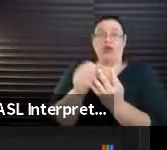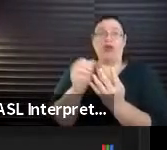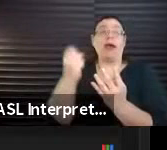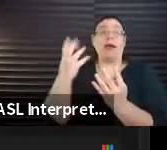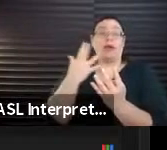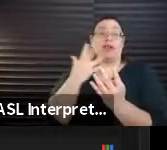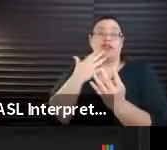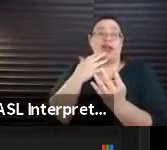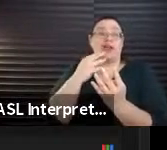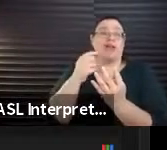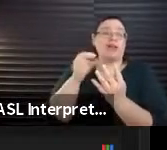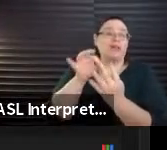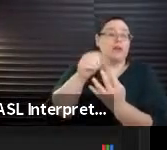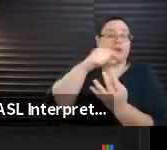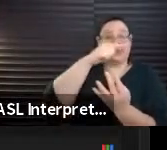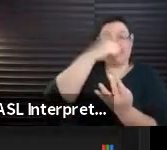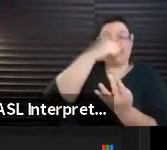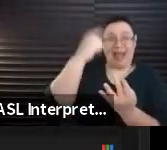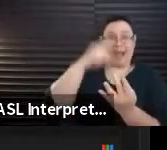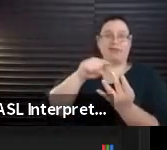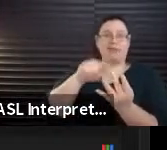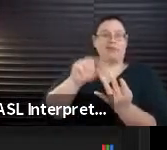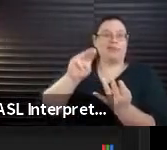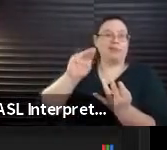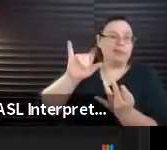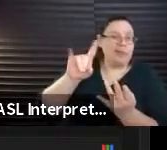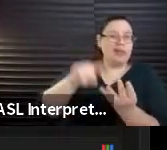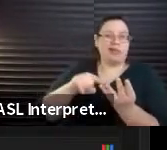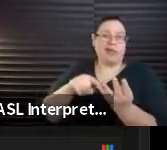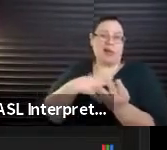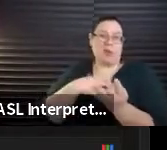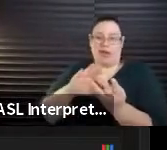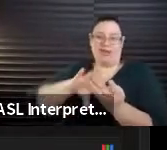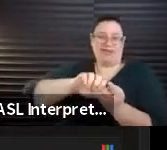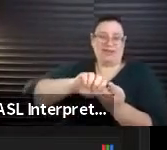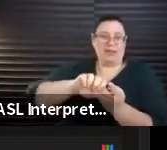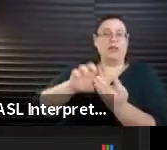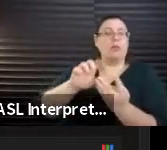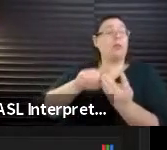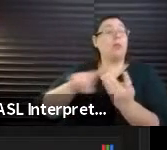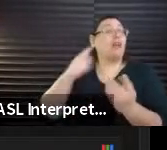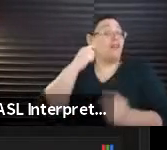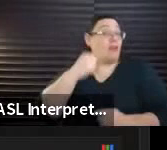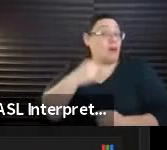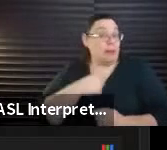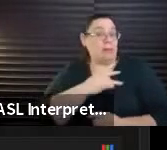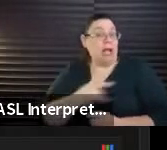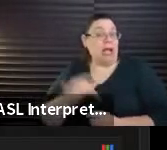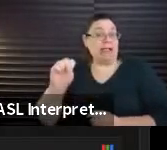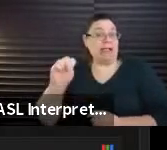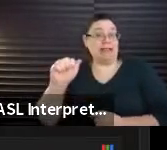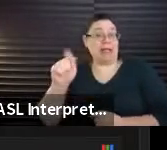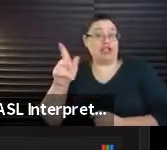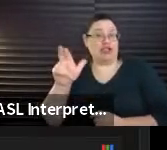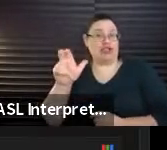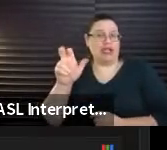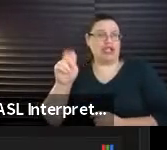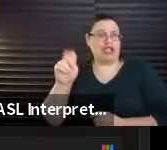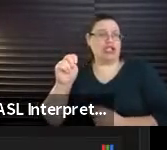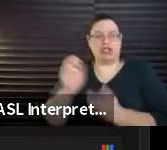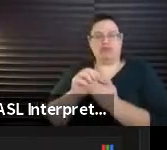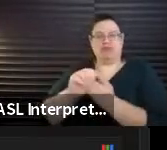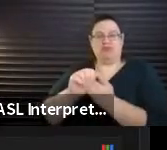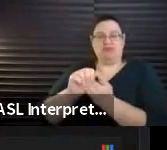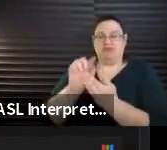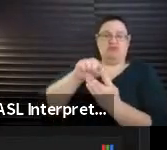the blacks, mids, and whites, like it did in the exposure panel. However, usually for saturation, you only really need to use the global